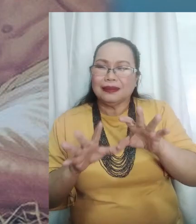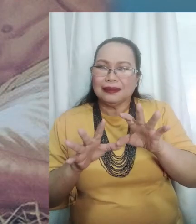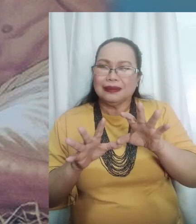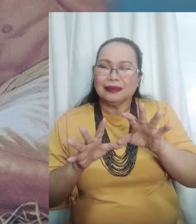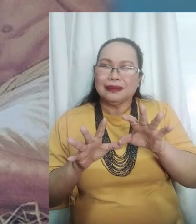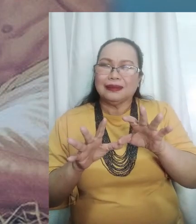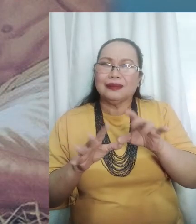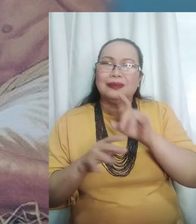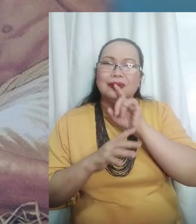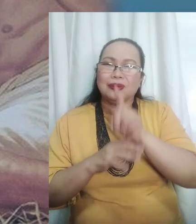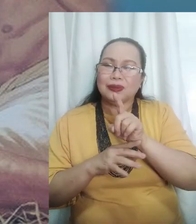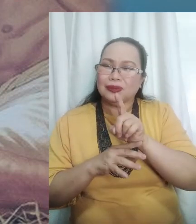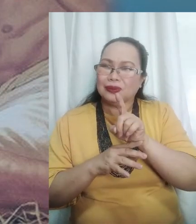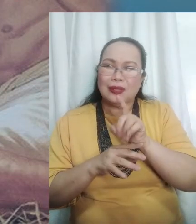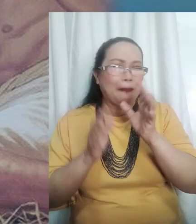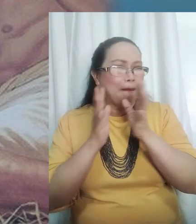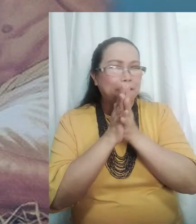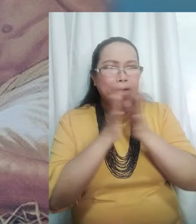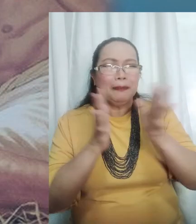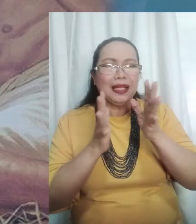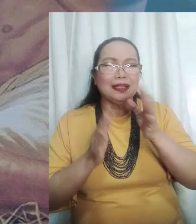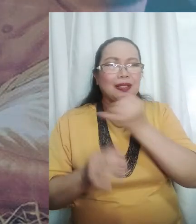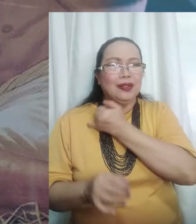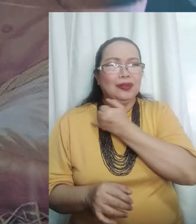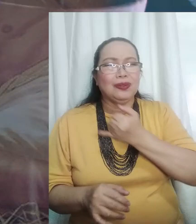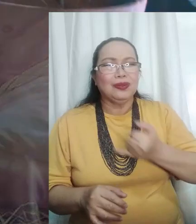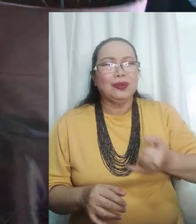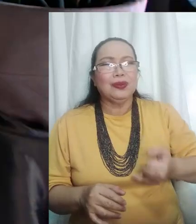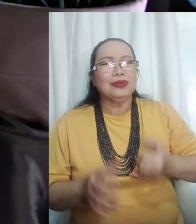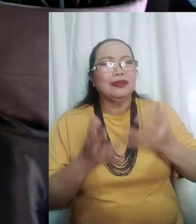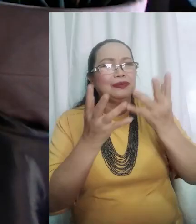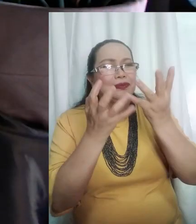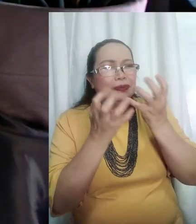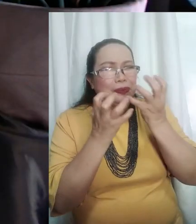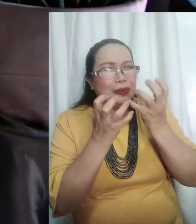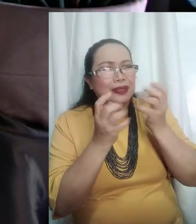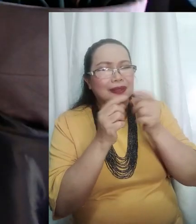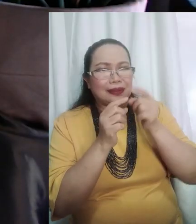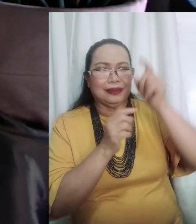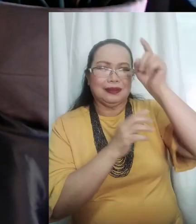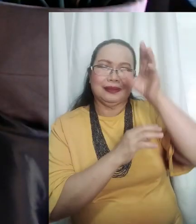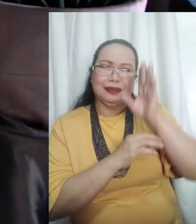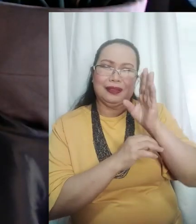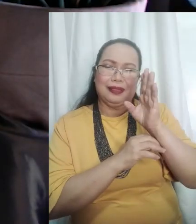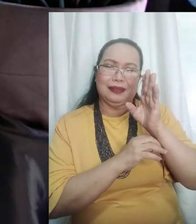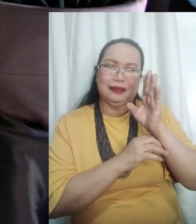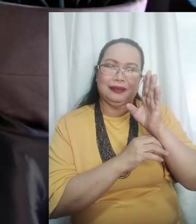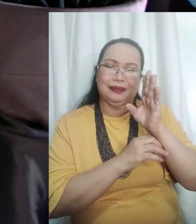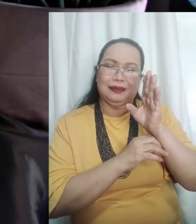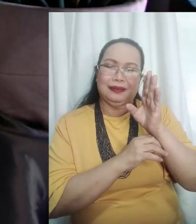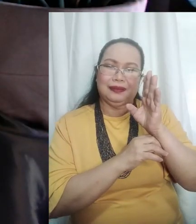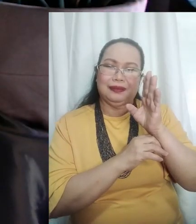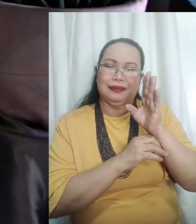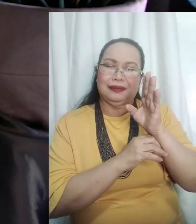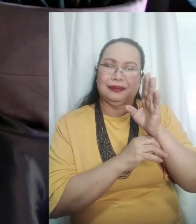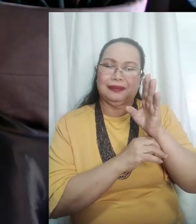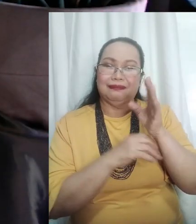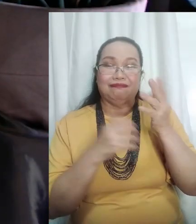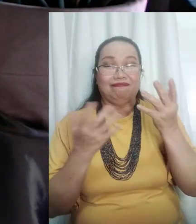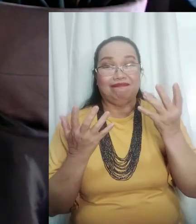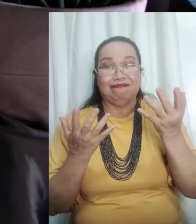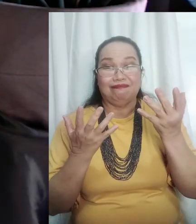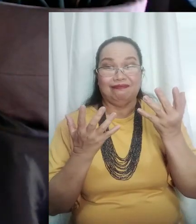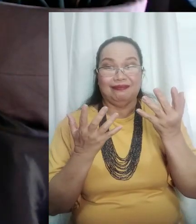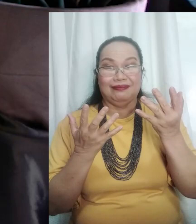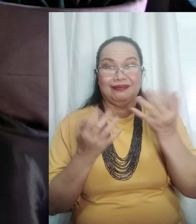connection is marked by intense desperation for God. Beloved, for lack of a